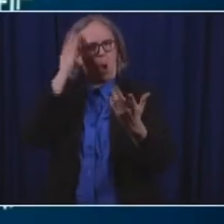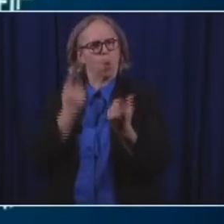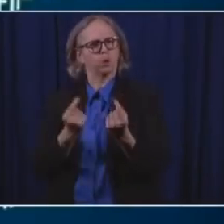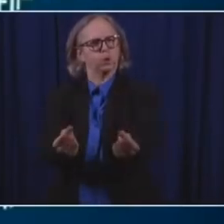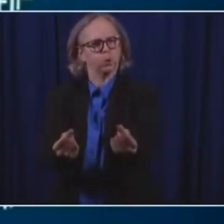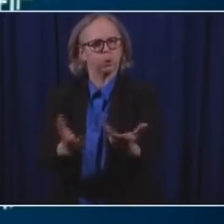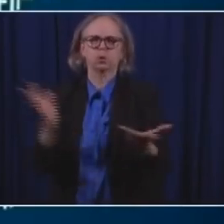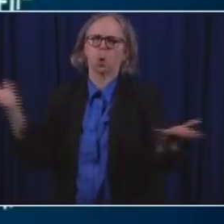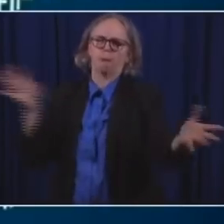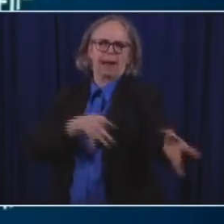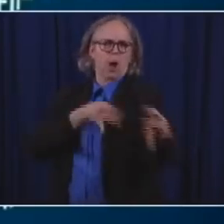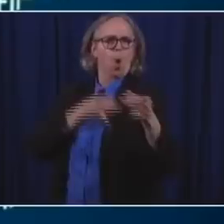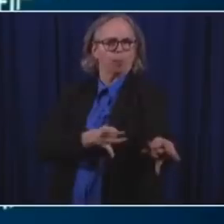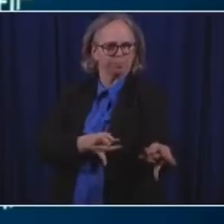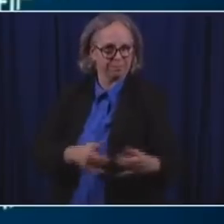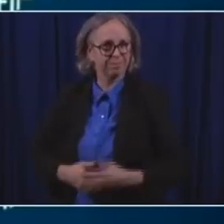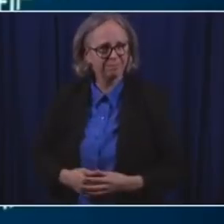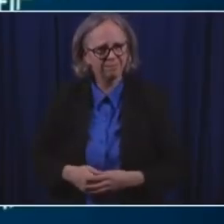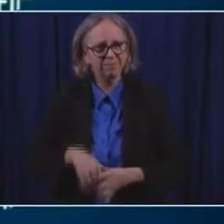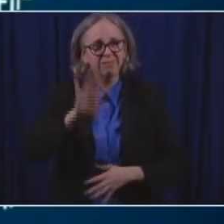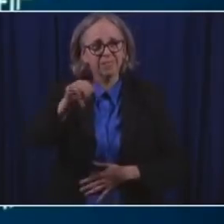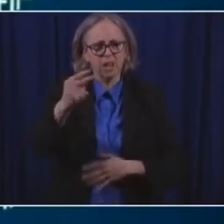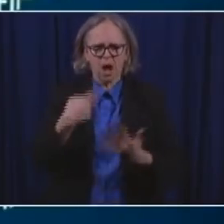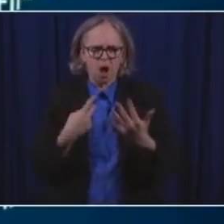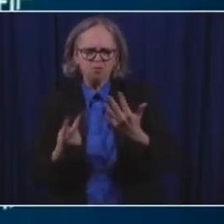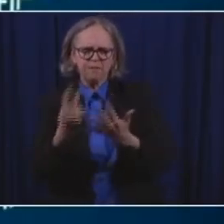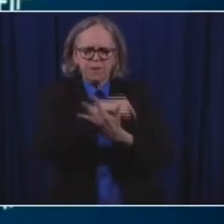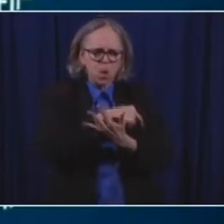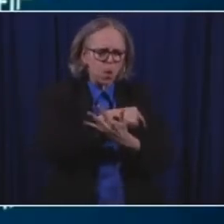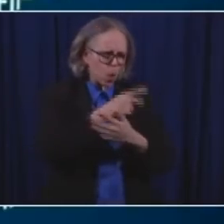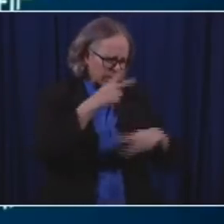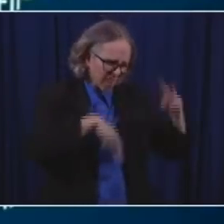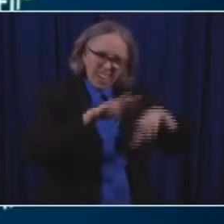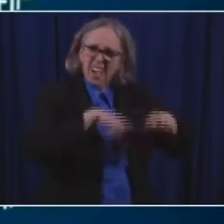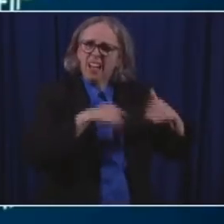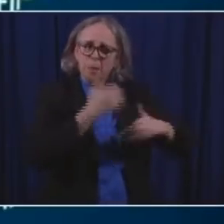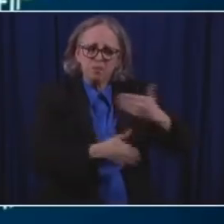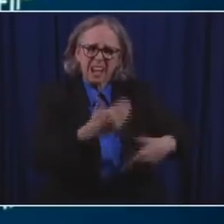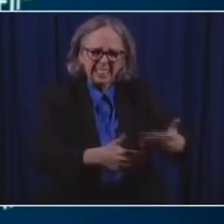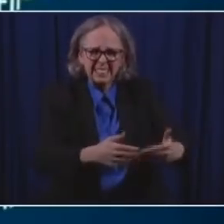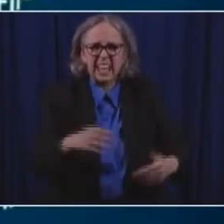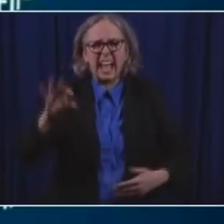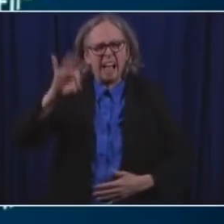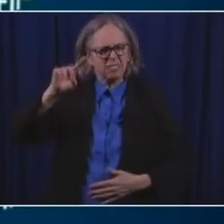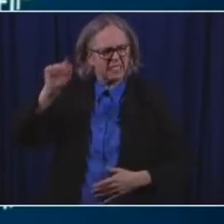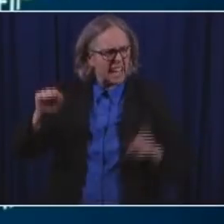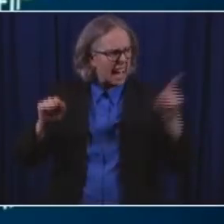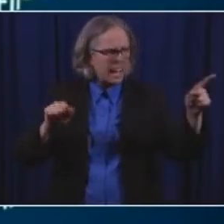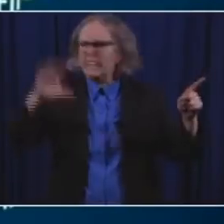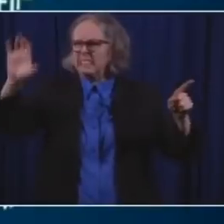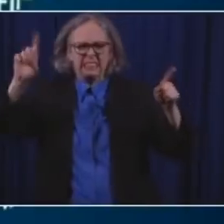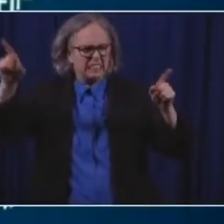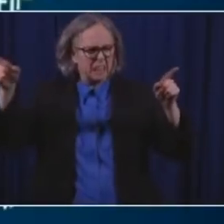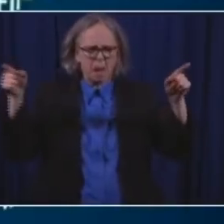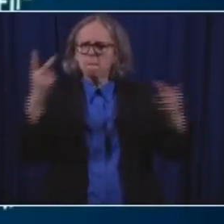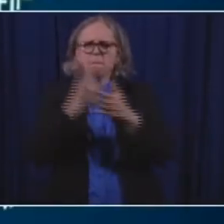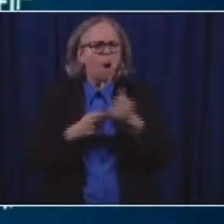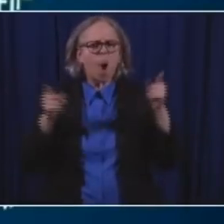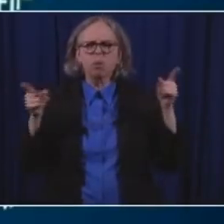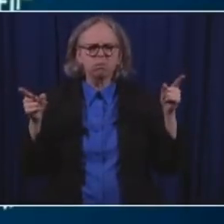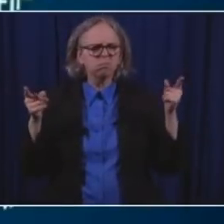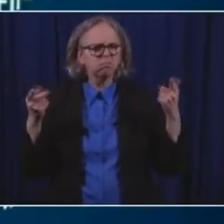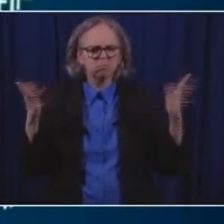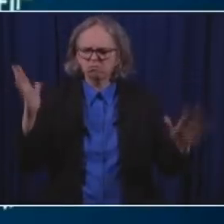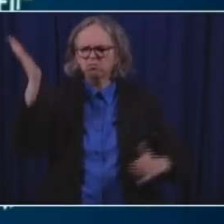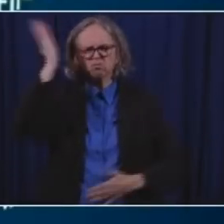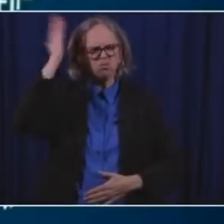processes that I outlined through independent groups within the FDA and the CDC are completely the same